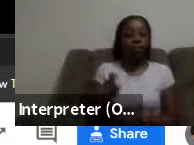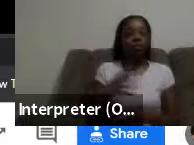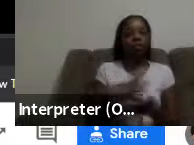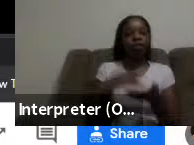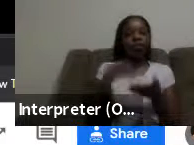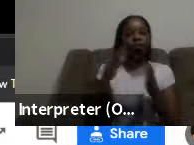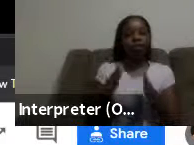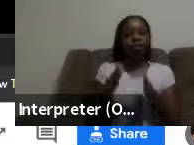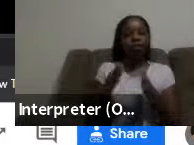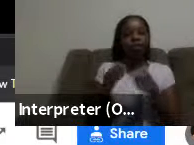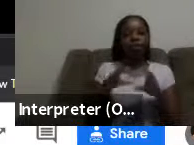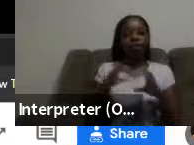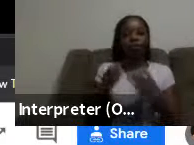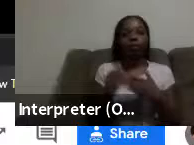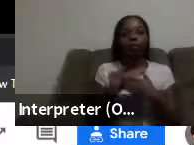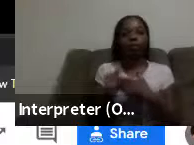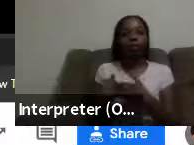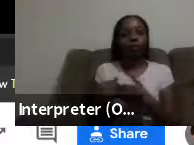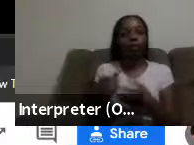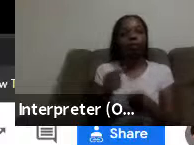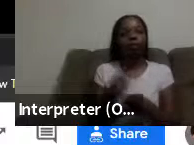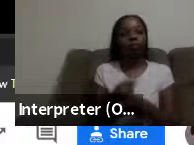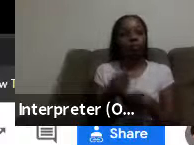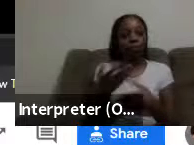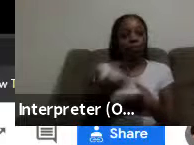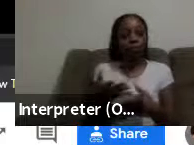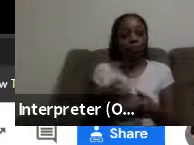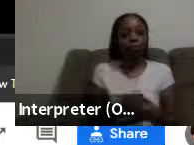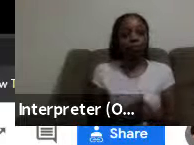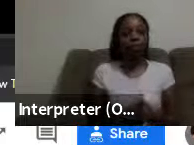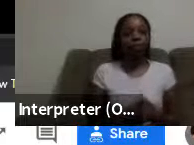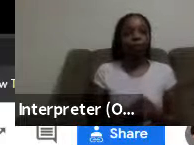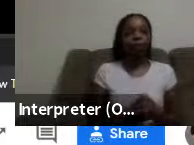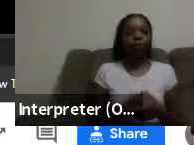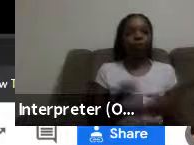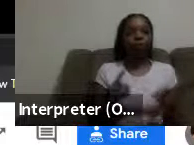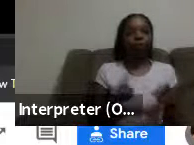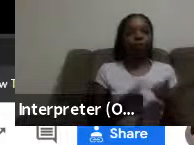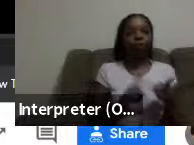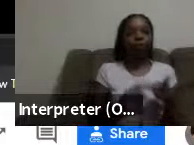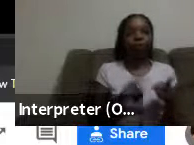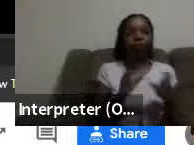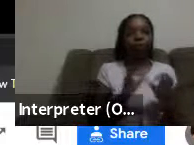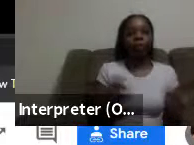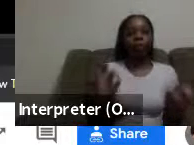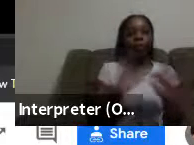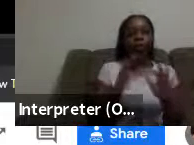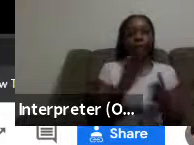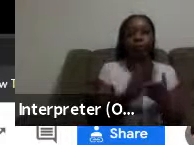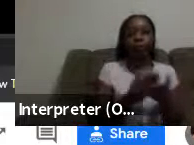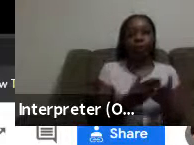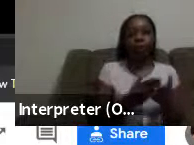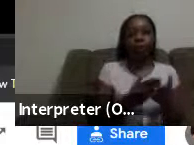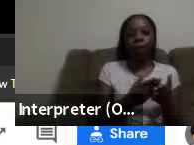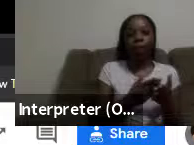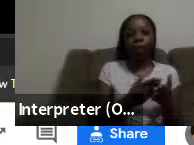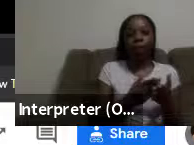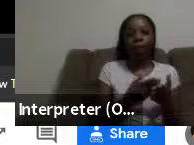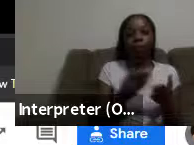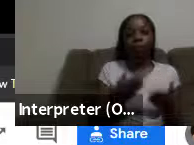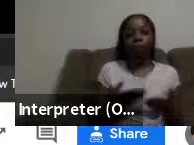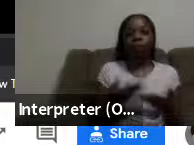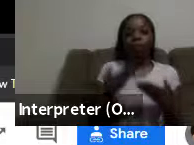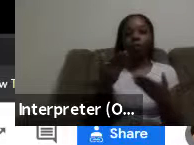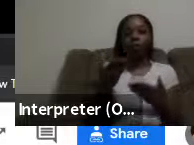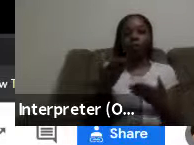have expressed. Secondly, a major piece of this legislation brings forward professional development opportunities for